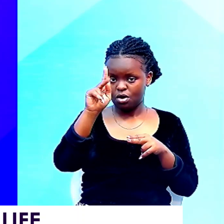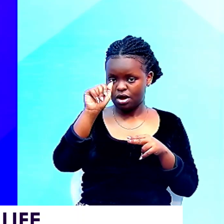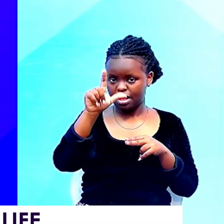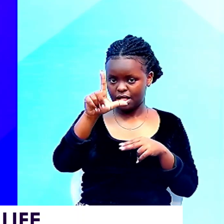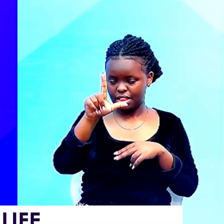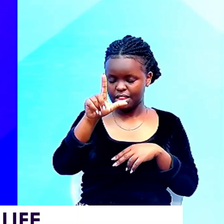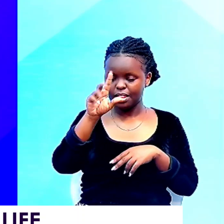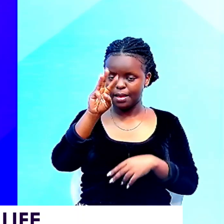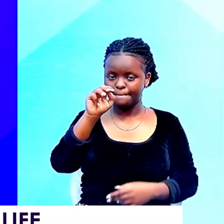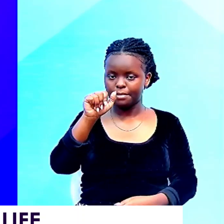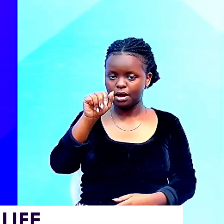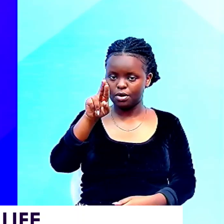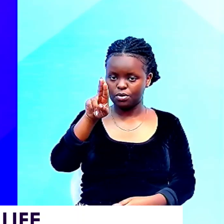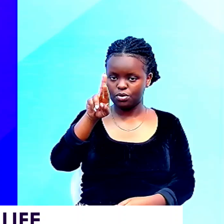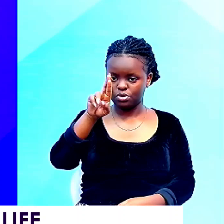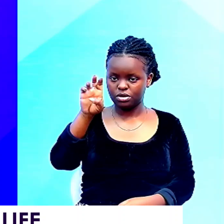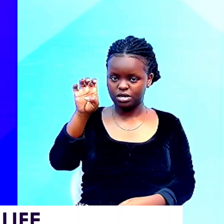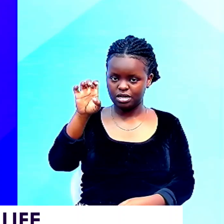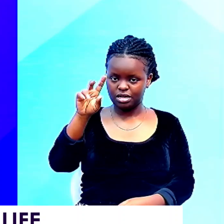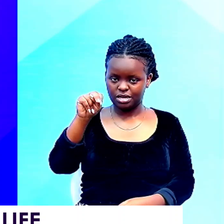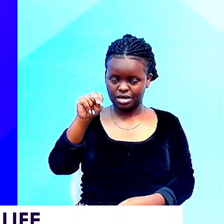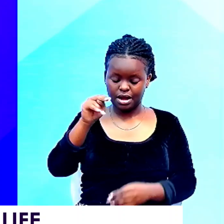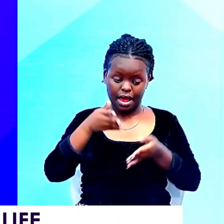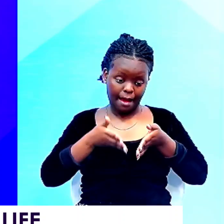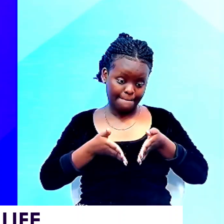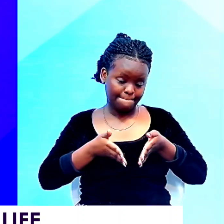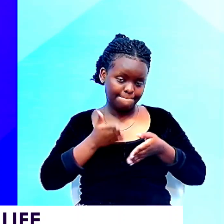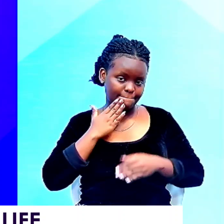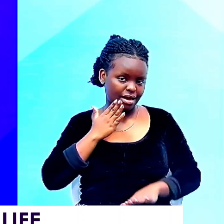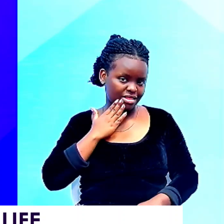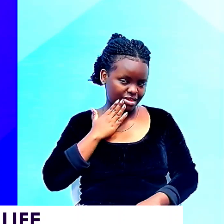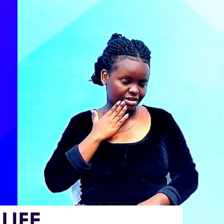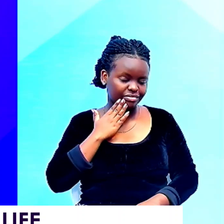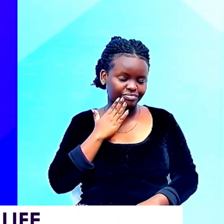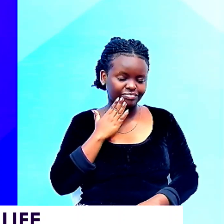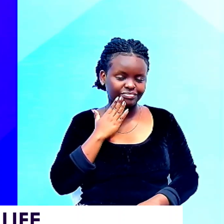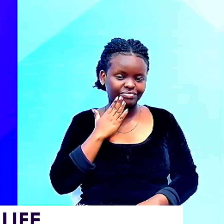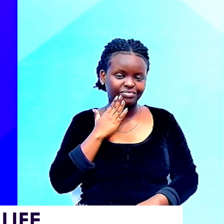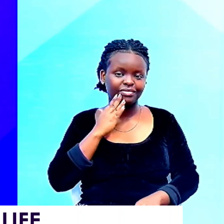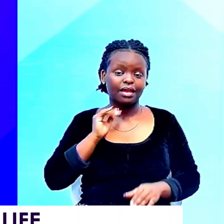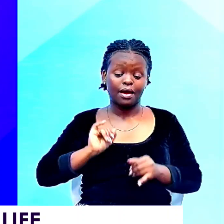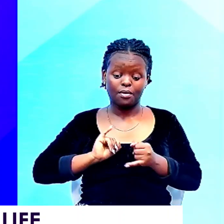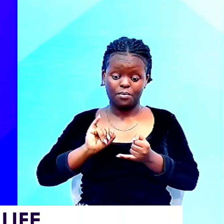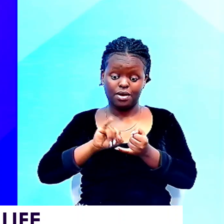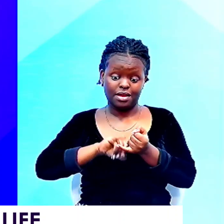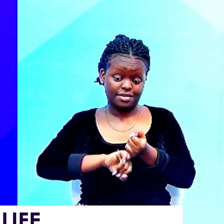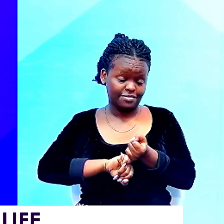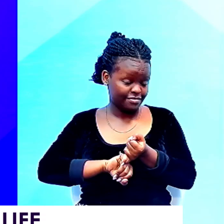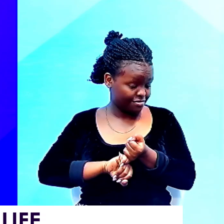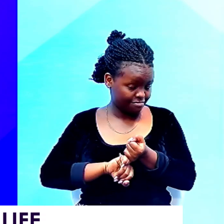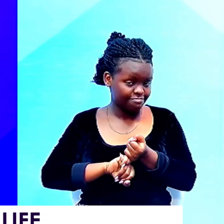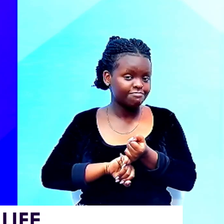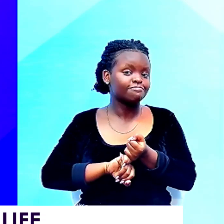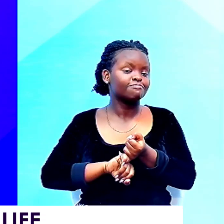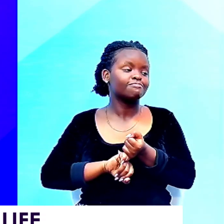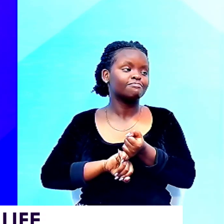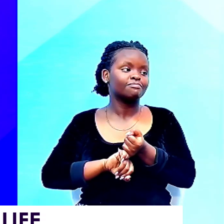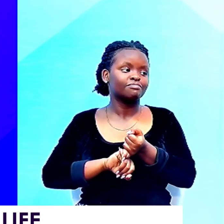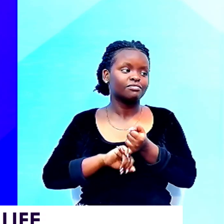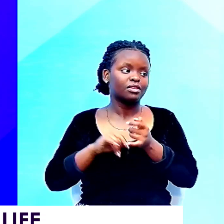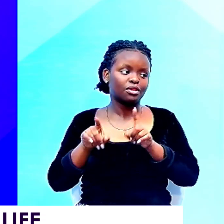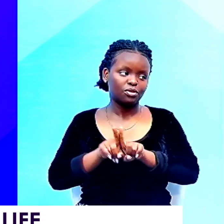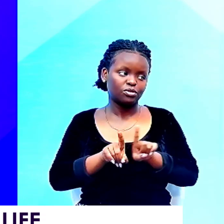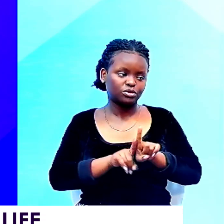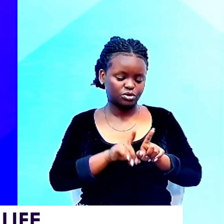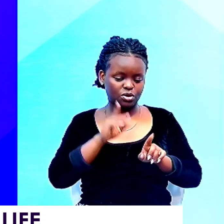Okal Maureen is a mother. Right. Okal Maureen is a wife. Mm-hmm. And Okal Maureen is also